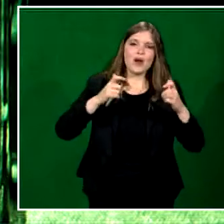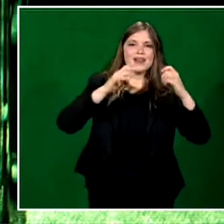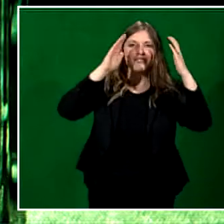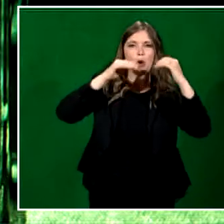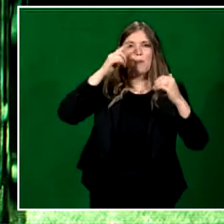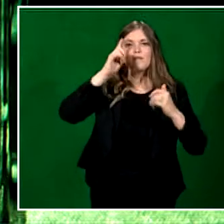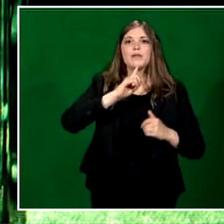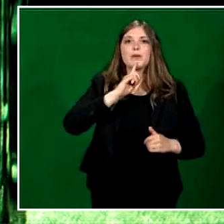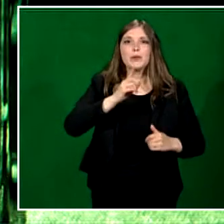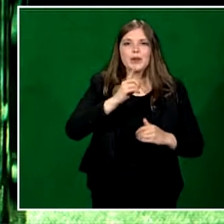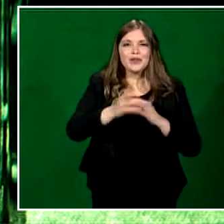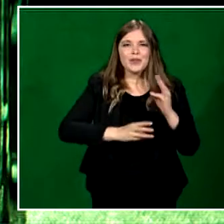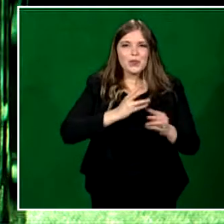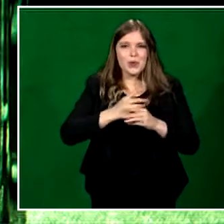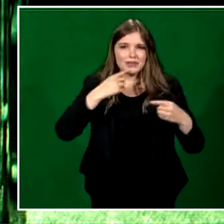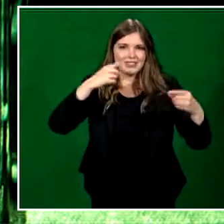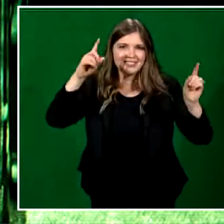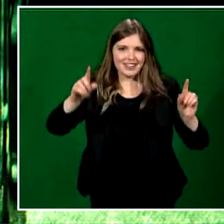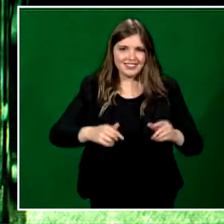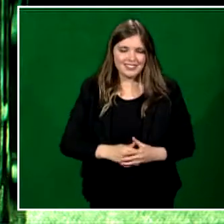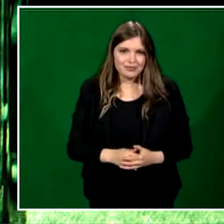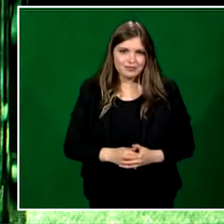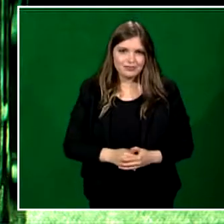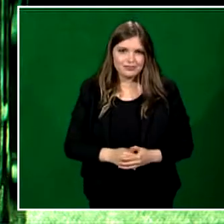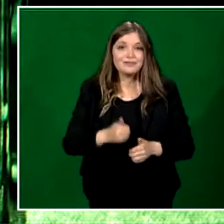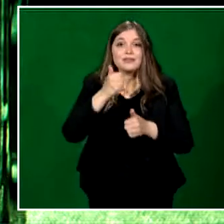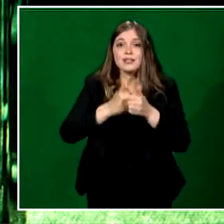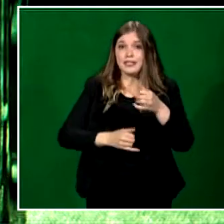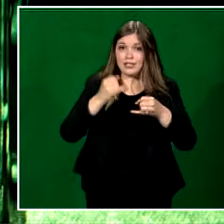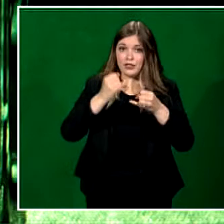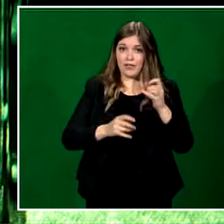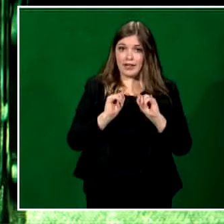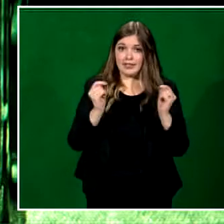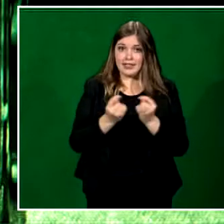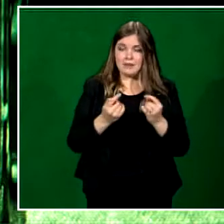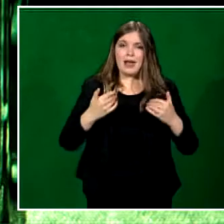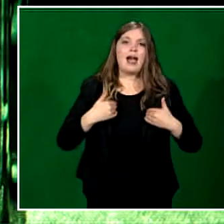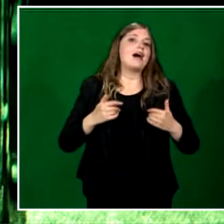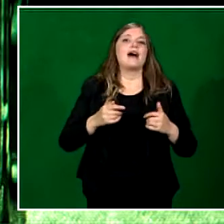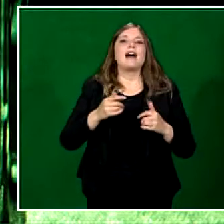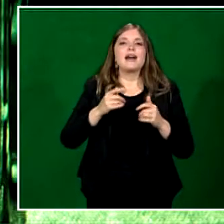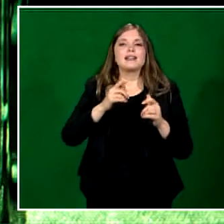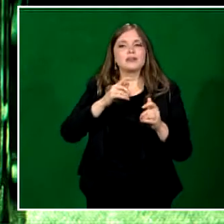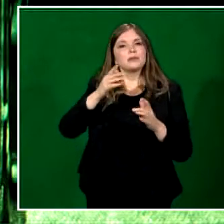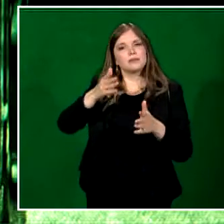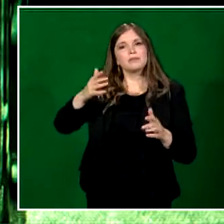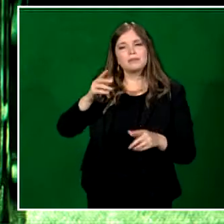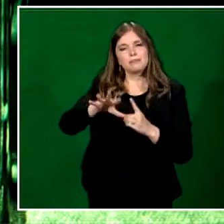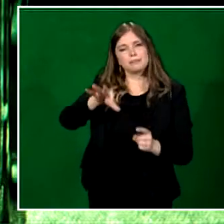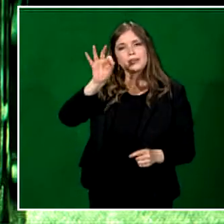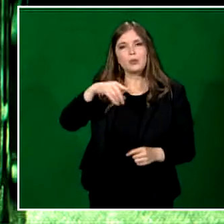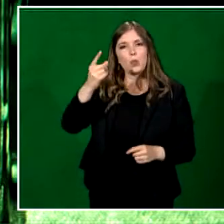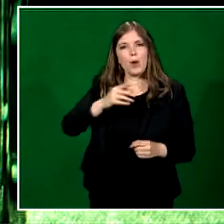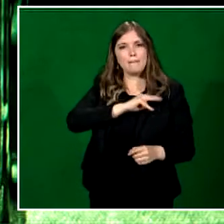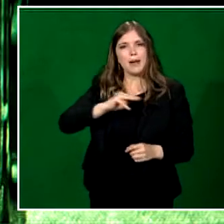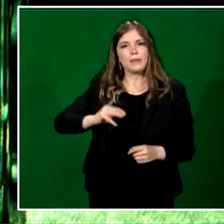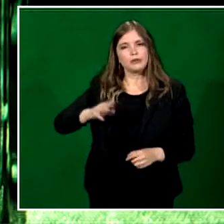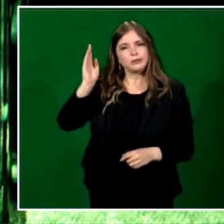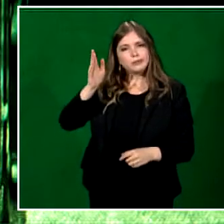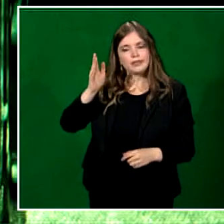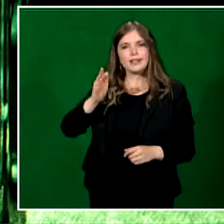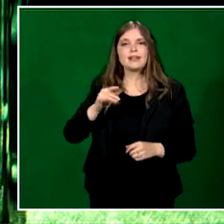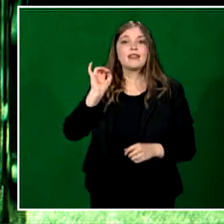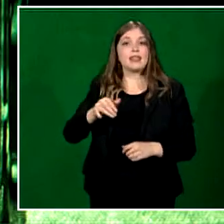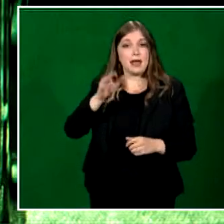for real-world success. Each finalist team has designated one member to present. Presenters will have 10 minutes